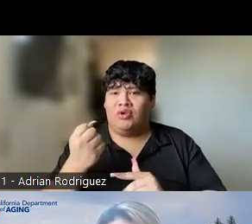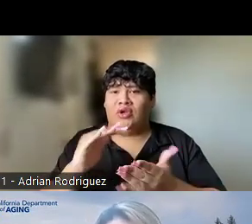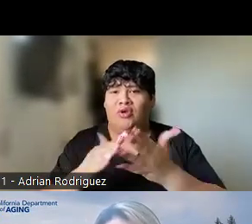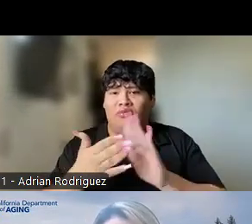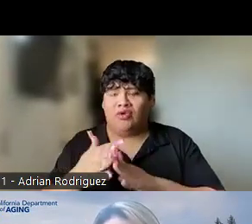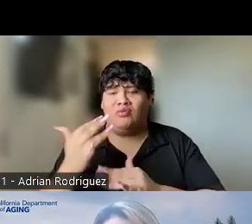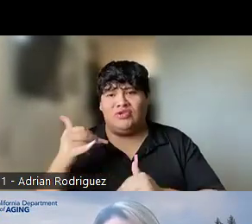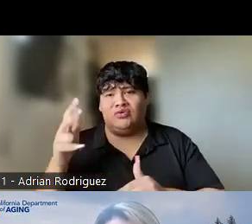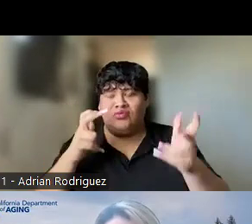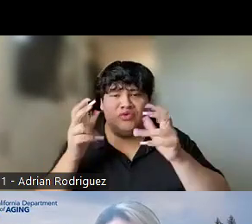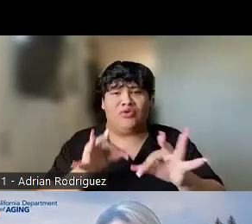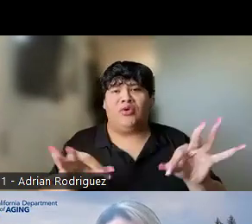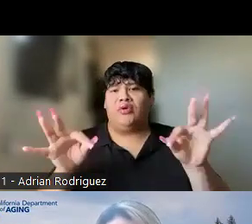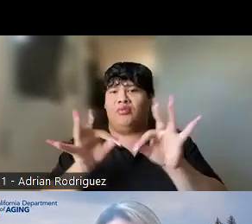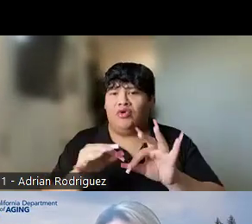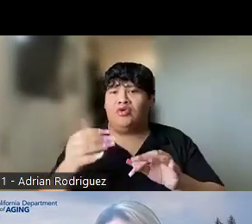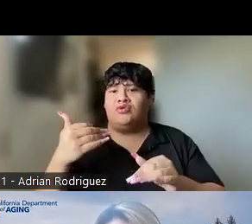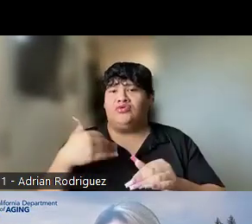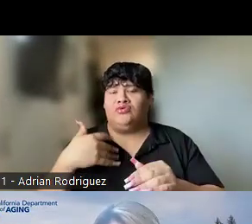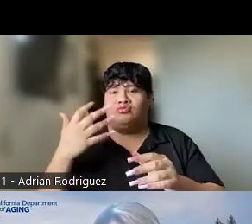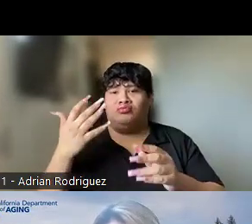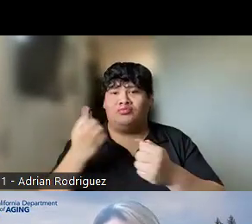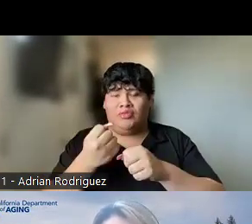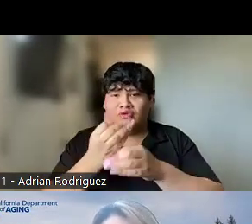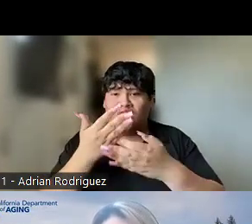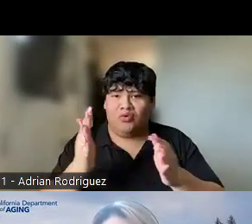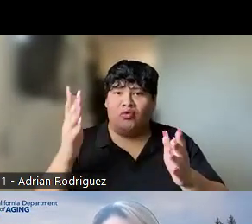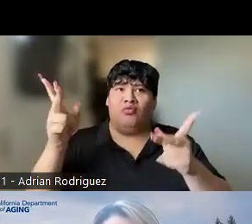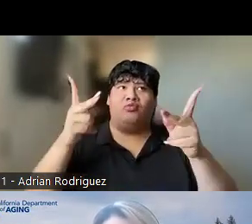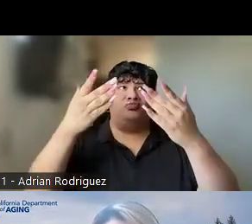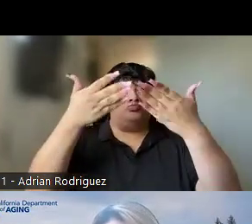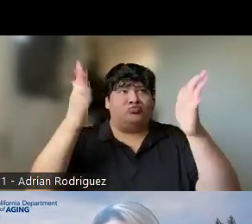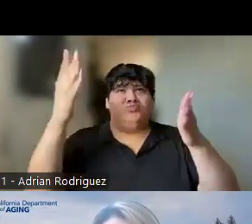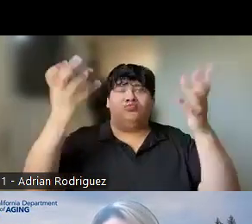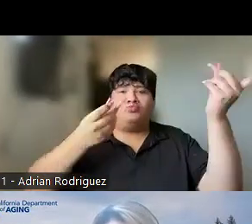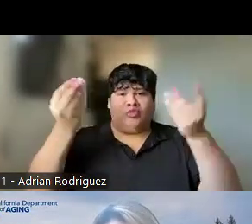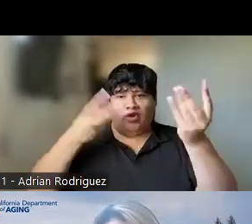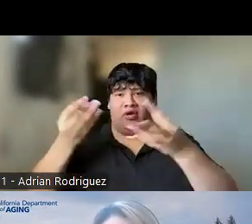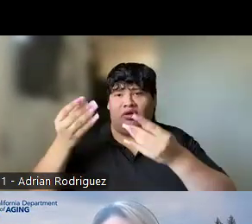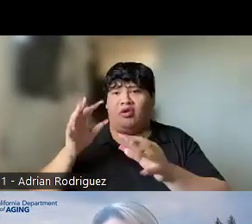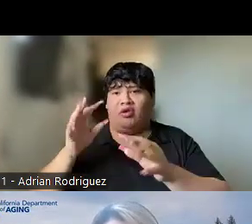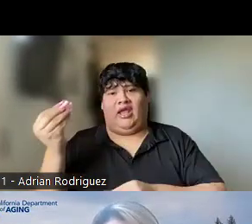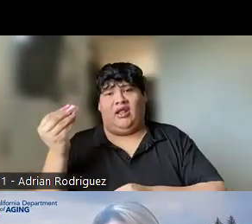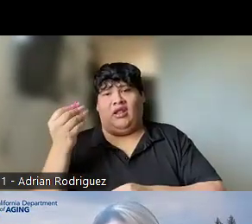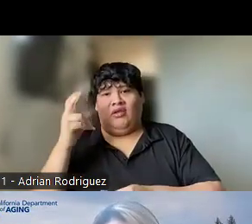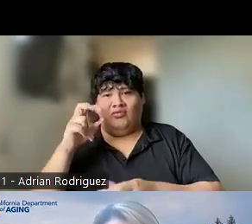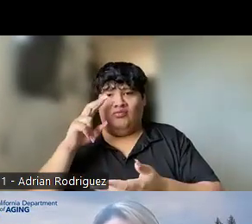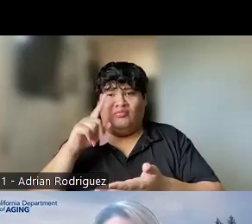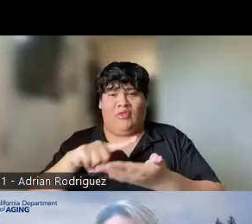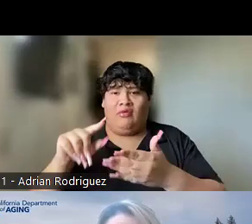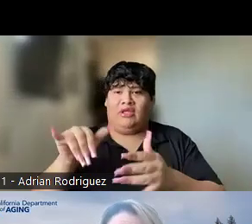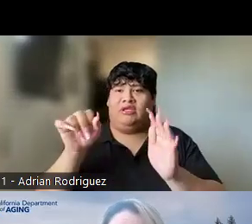continue to hear the importance of having a statewide source of information to help people navigate the fragmented delivery